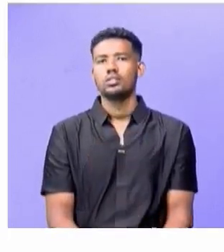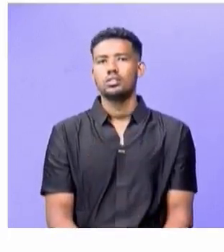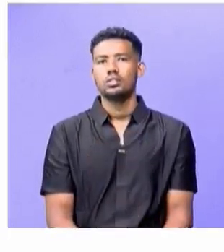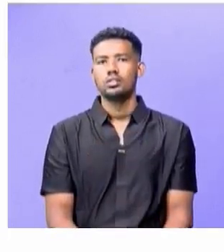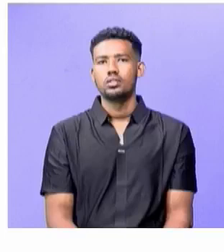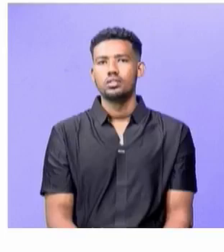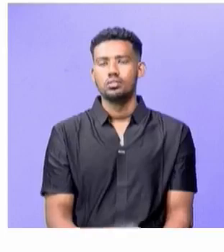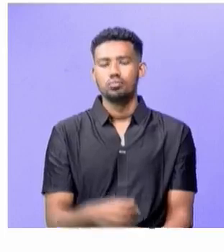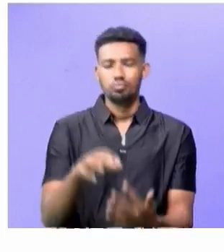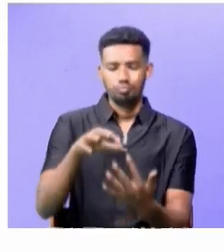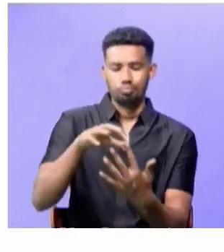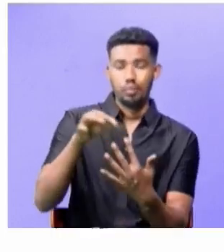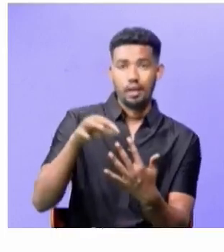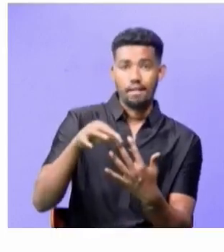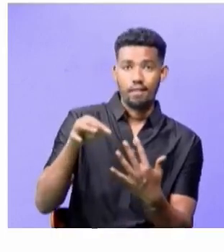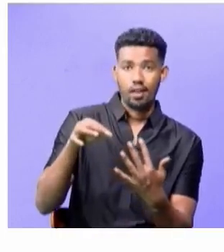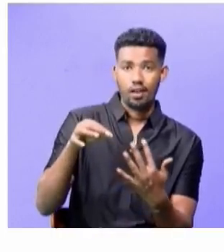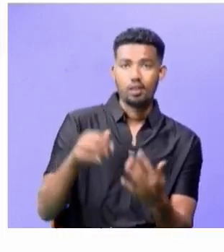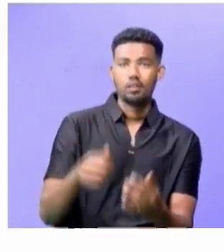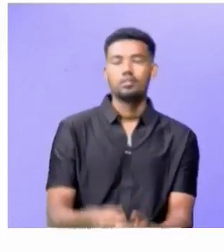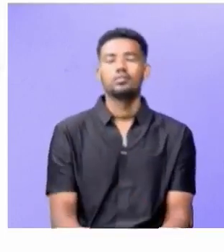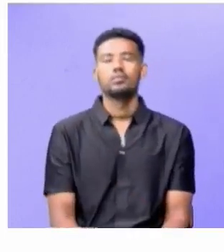prefer,